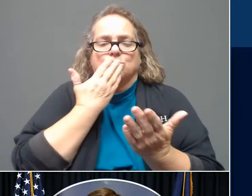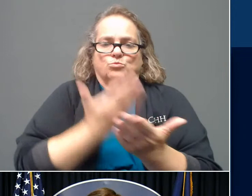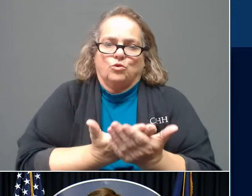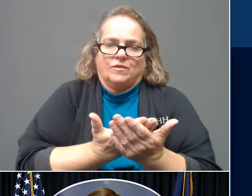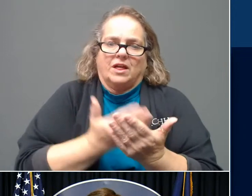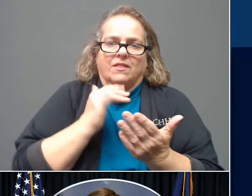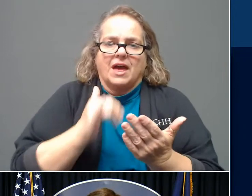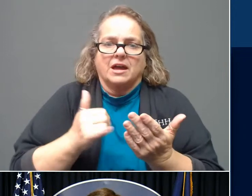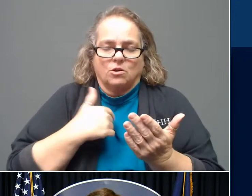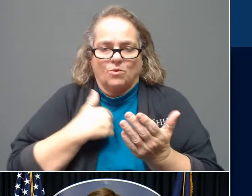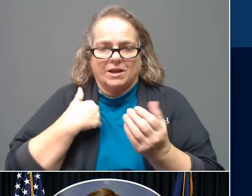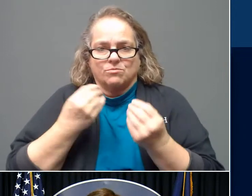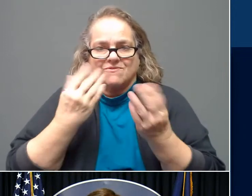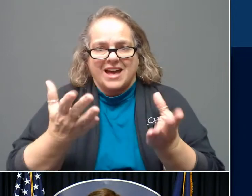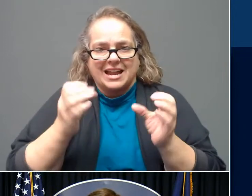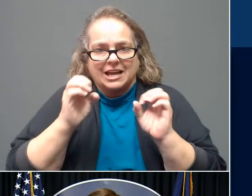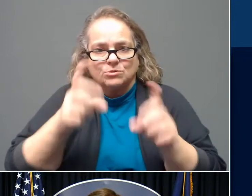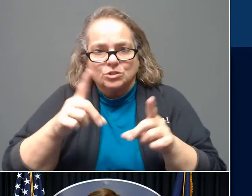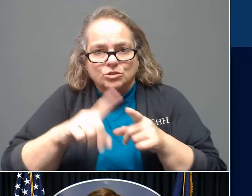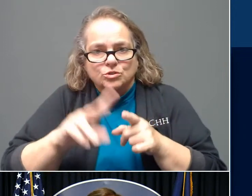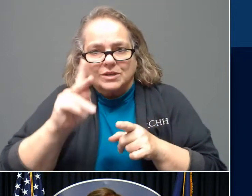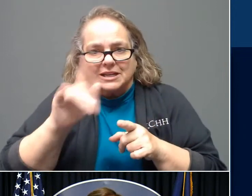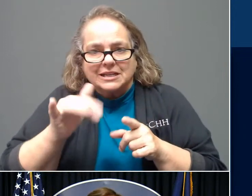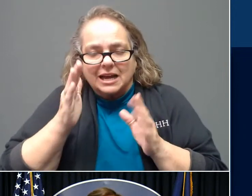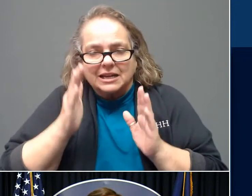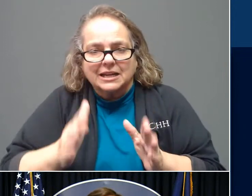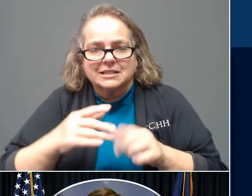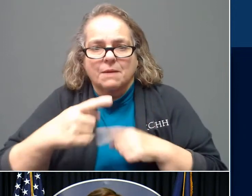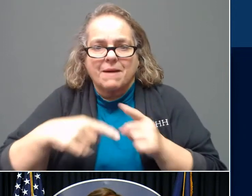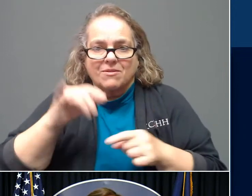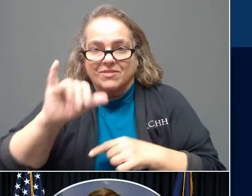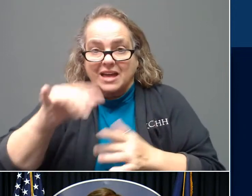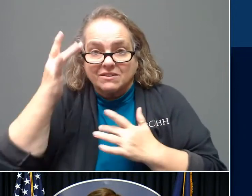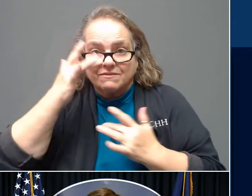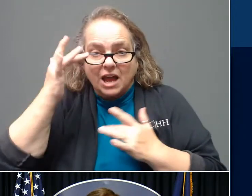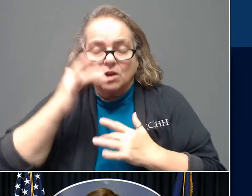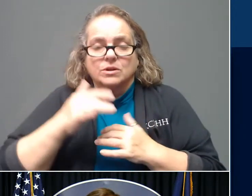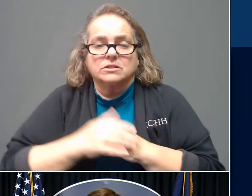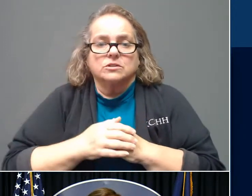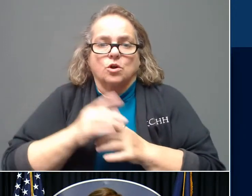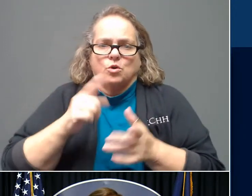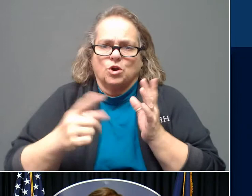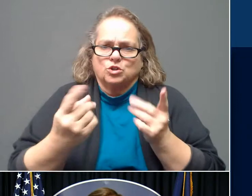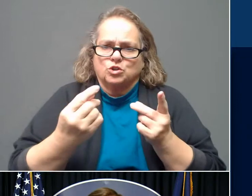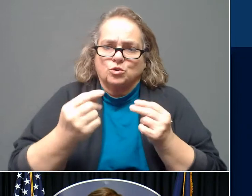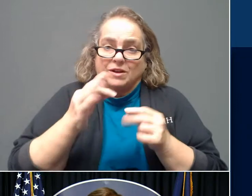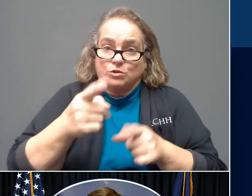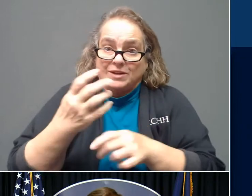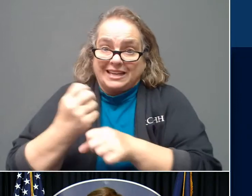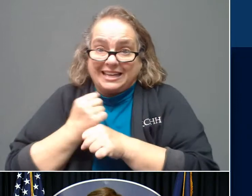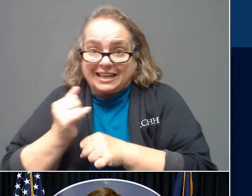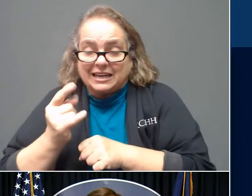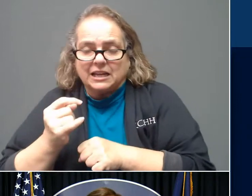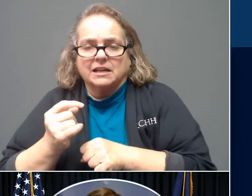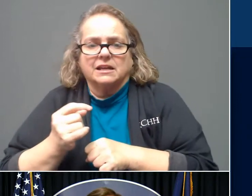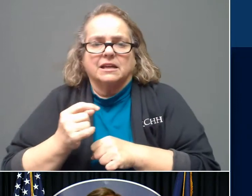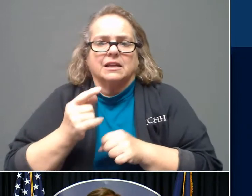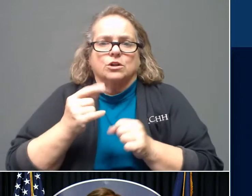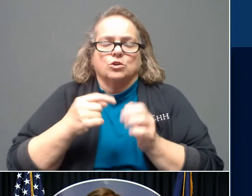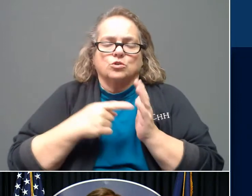to Kentuckians about this virus and about what to do if you contract it. It's a testament to our testing